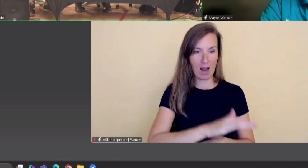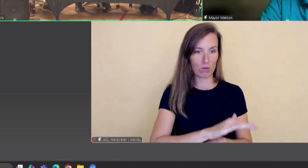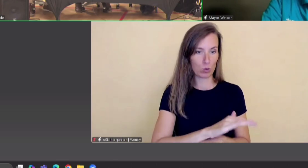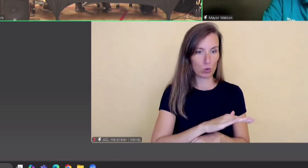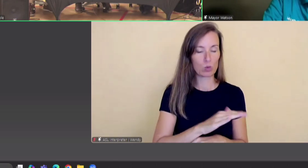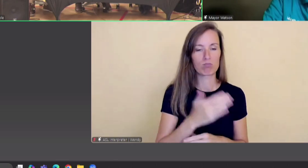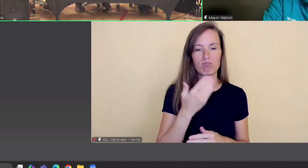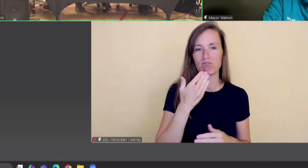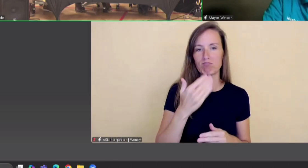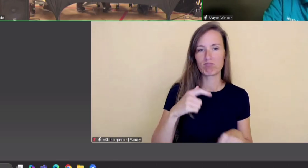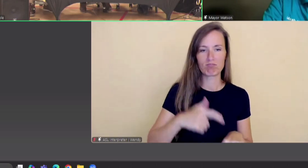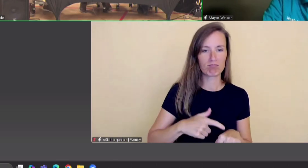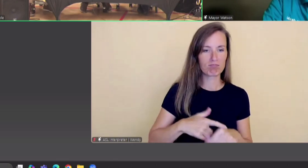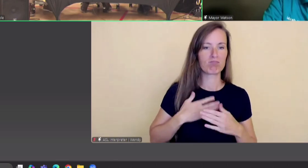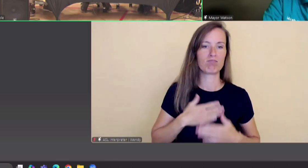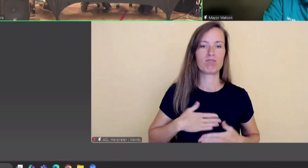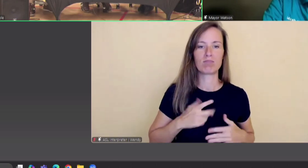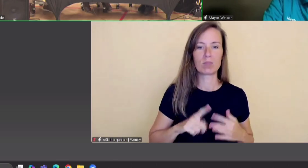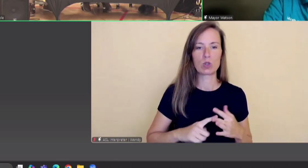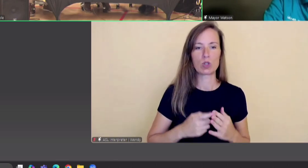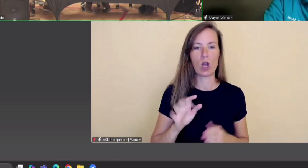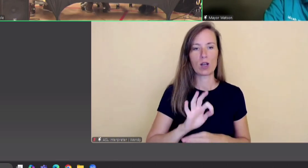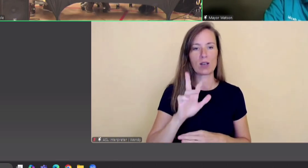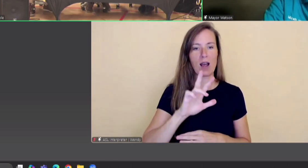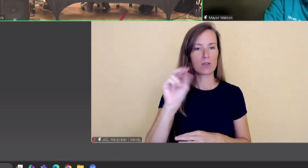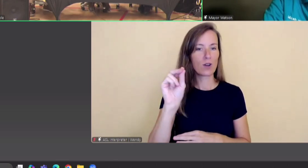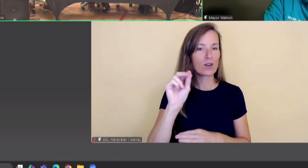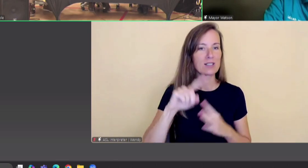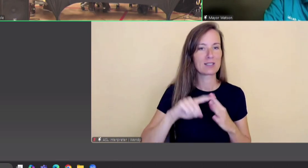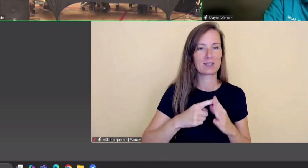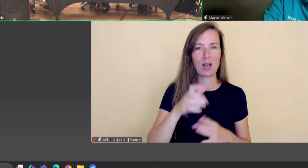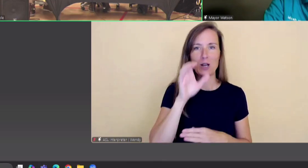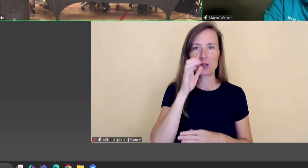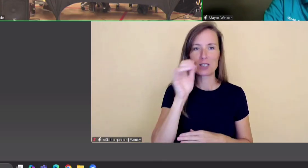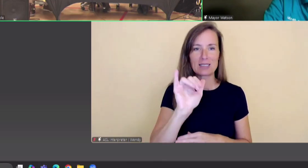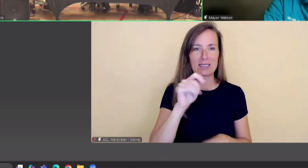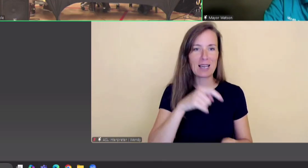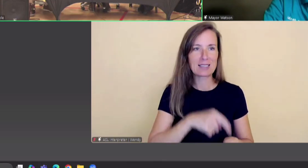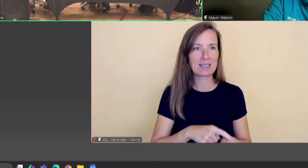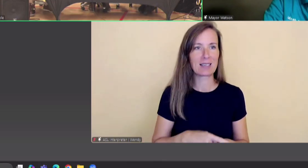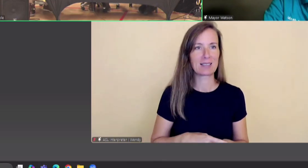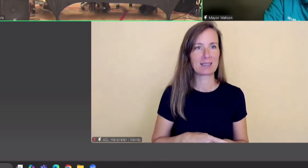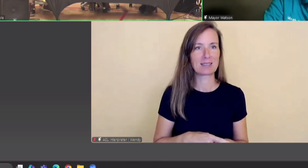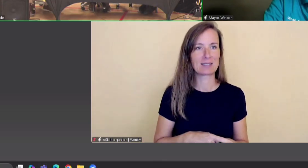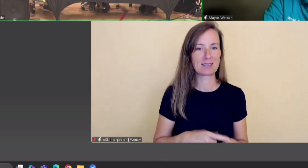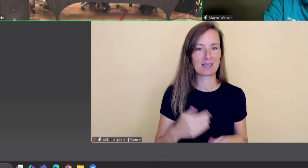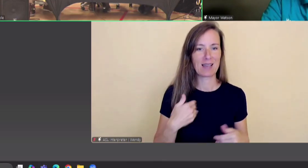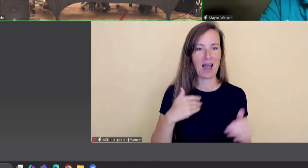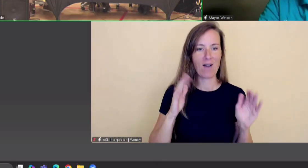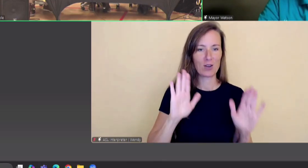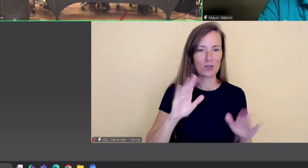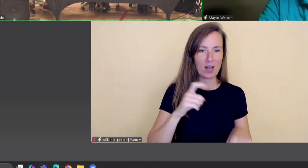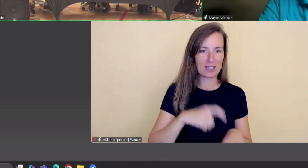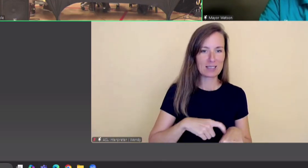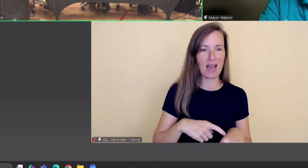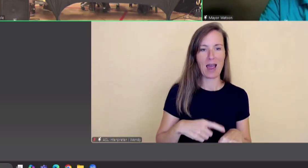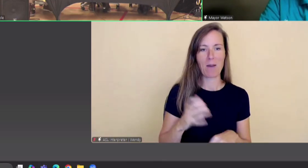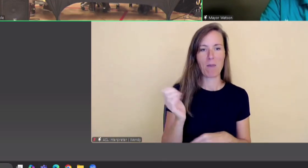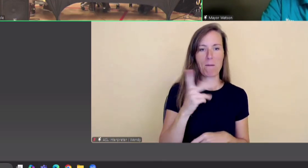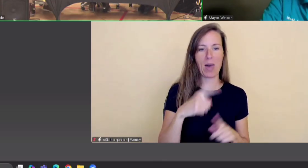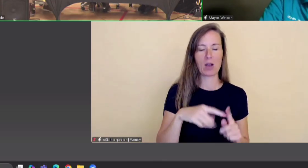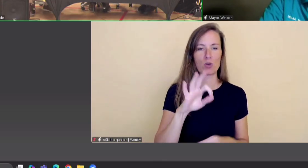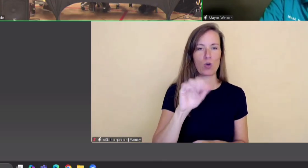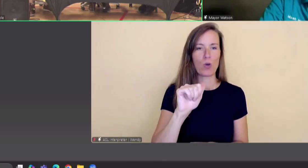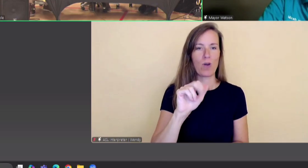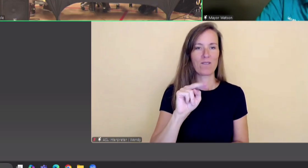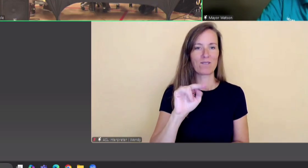We start drinking around the same time. But we have a great time, and we come back to Fannin Hall in the afternoon for a